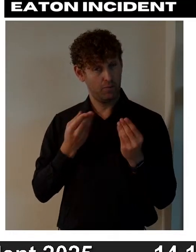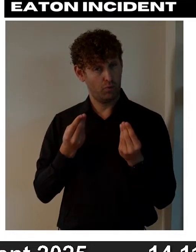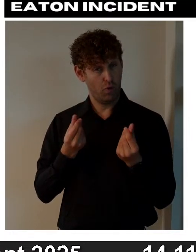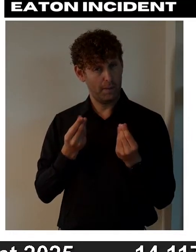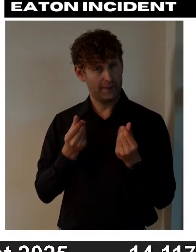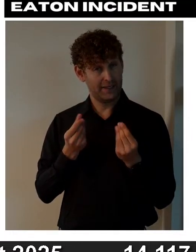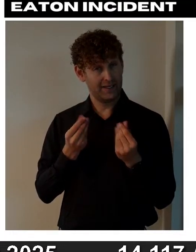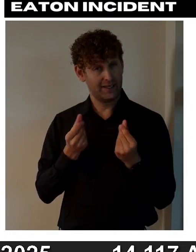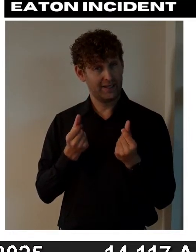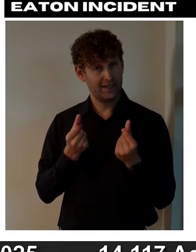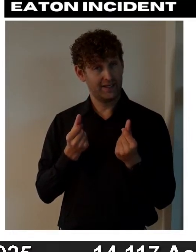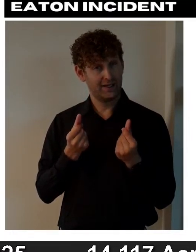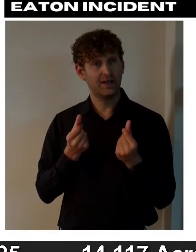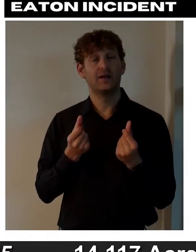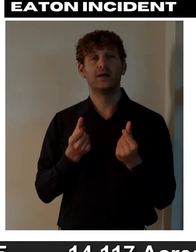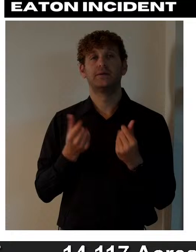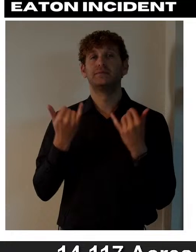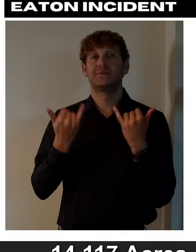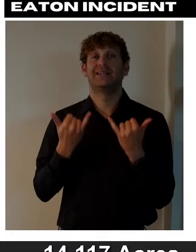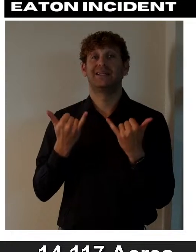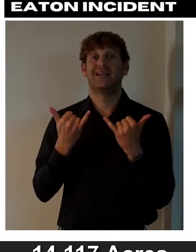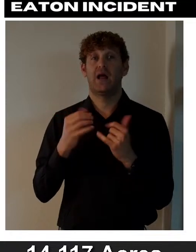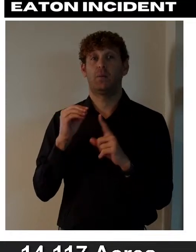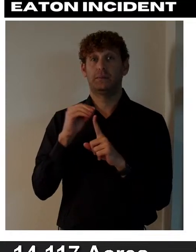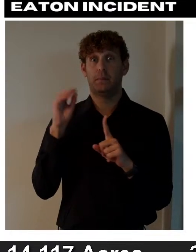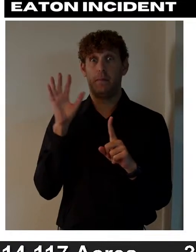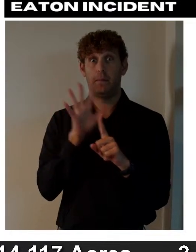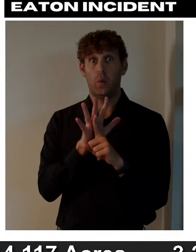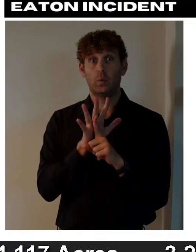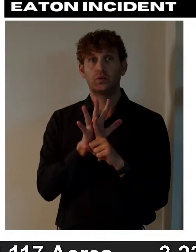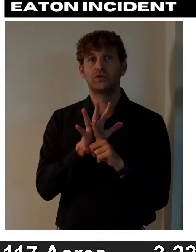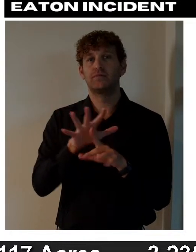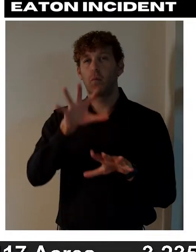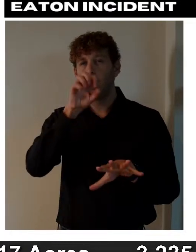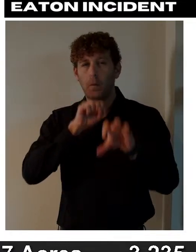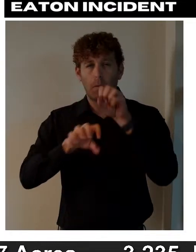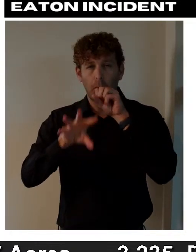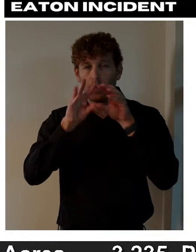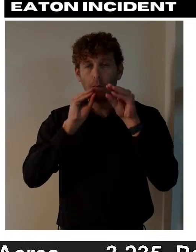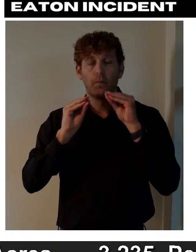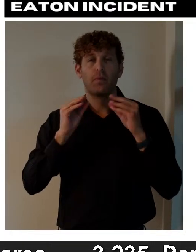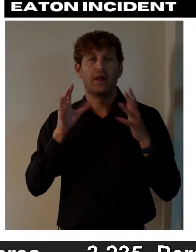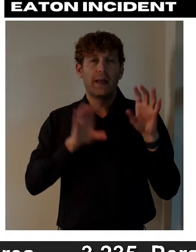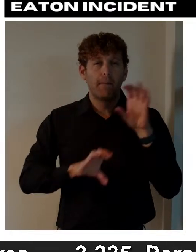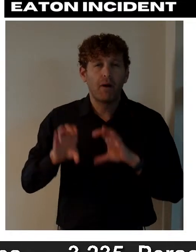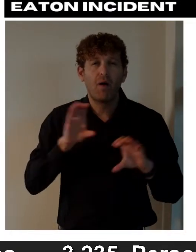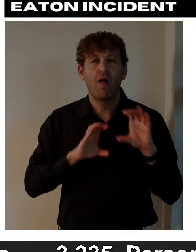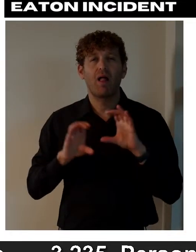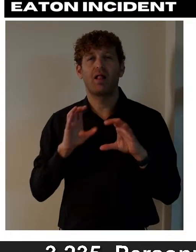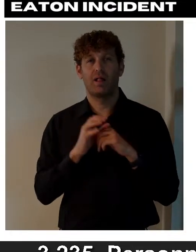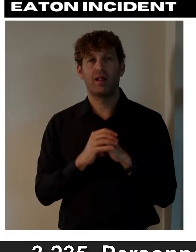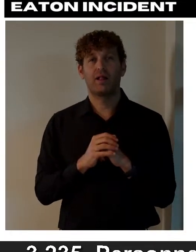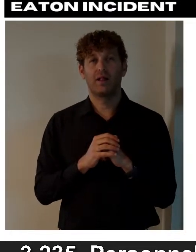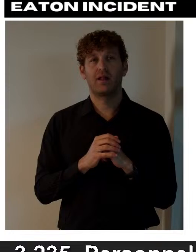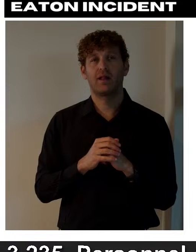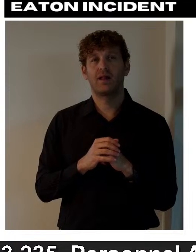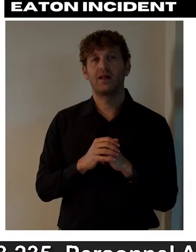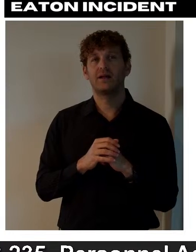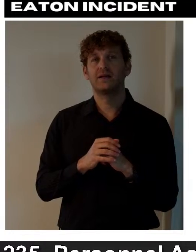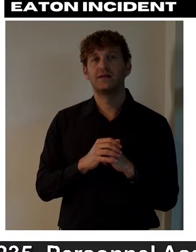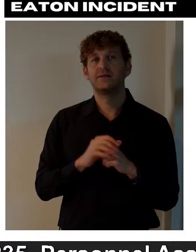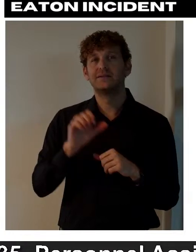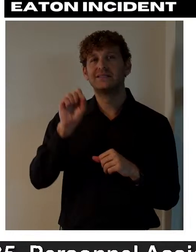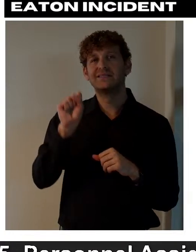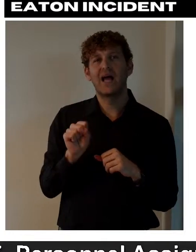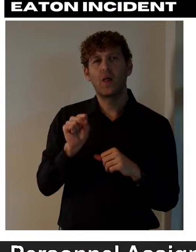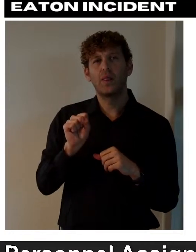the exposure to the volatile organics and the particulate that's out there, we have the South Coast Air Quality Management District working with us,